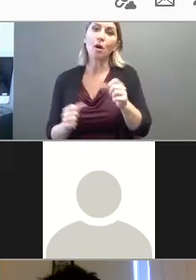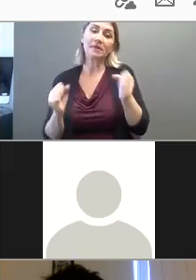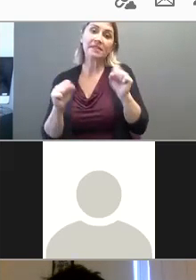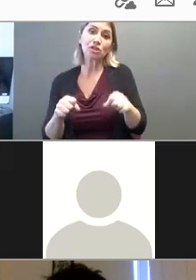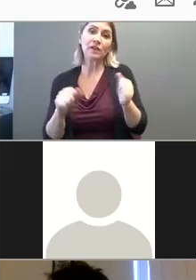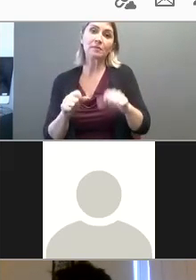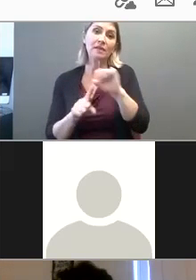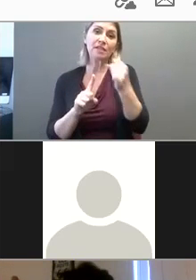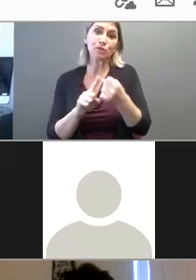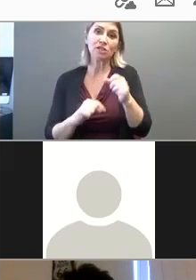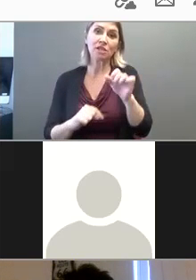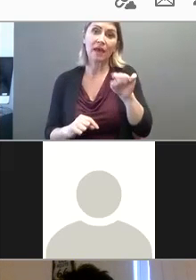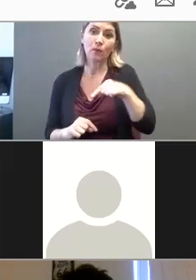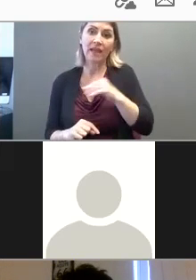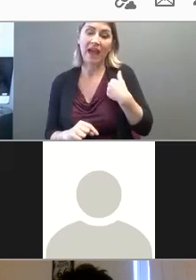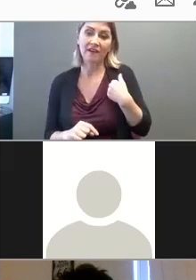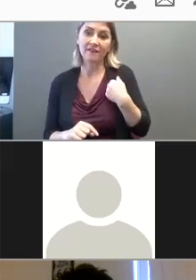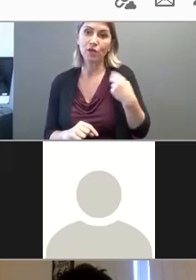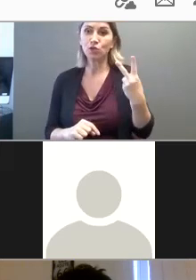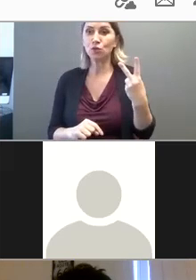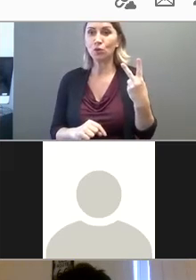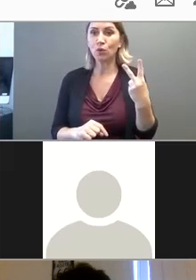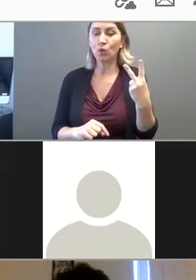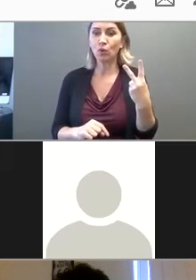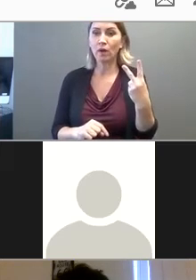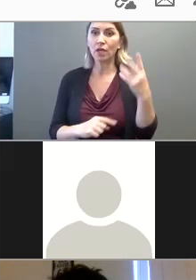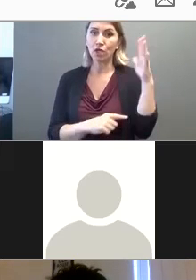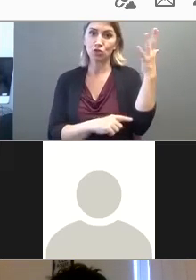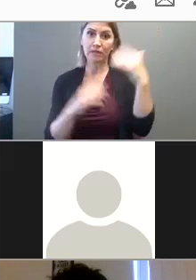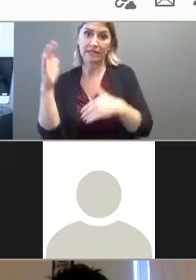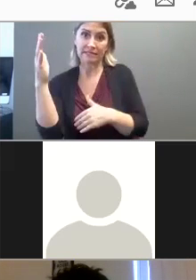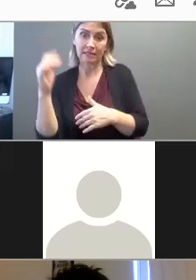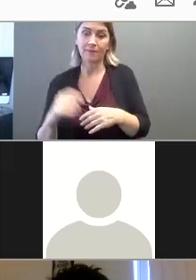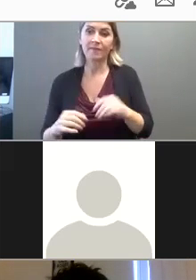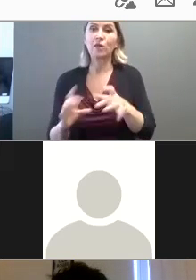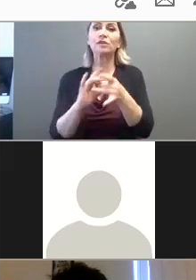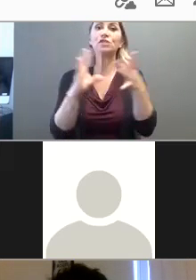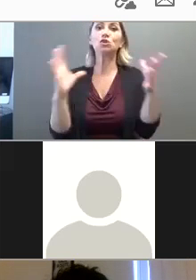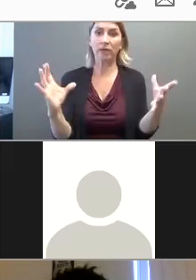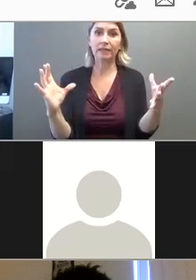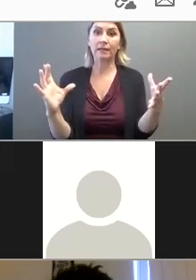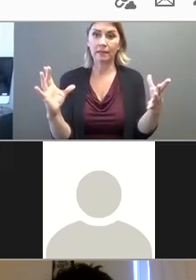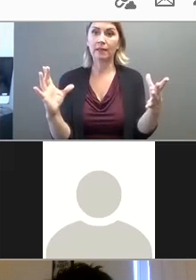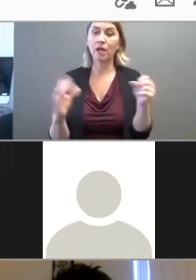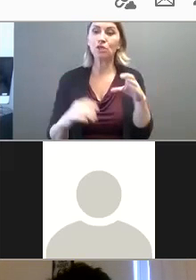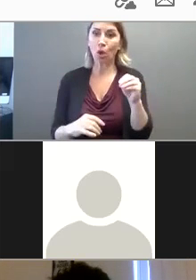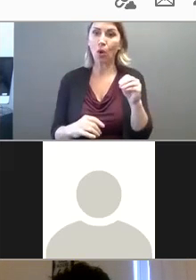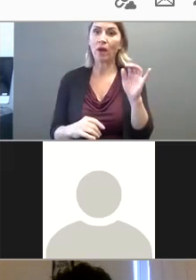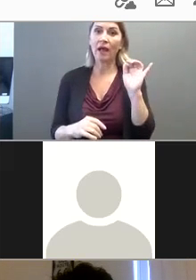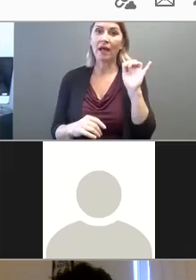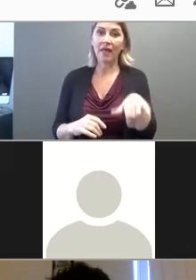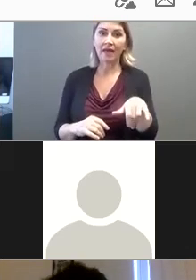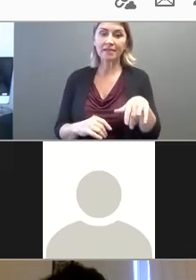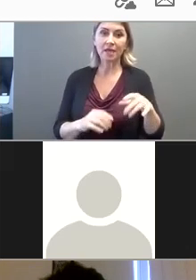be a scenario where you have 2 proper trees that are disjoint at the moment. So cut property